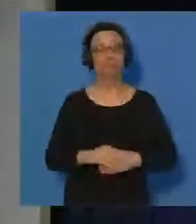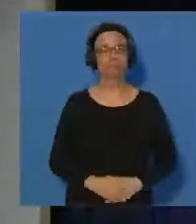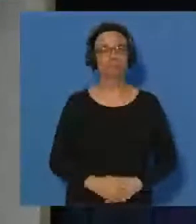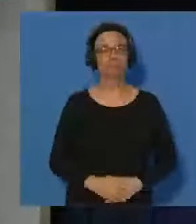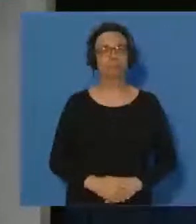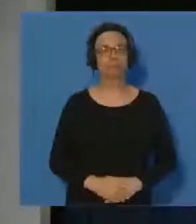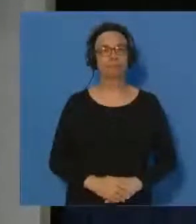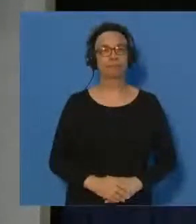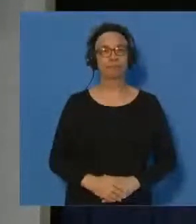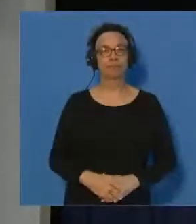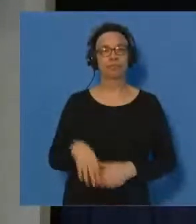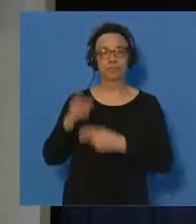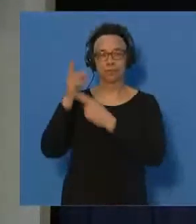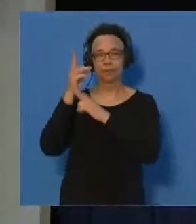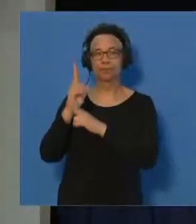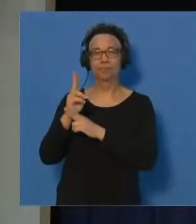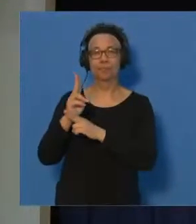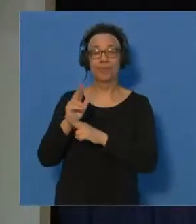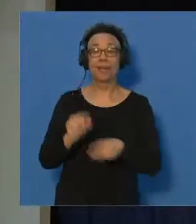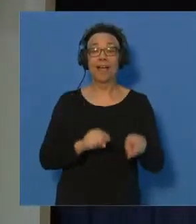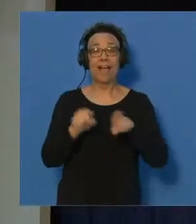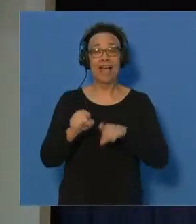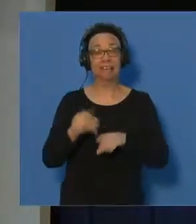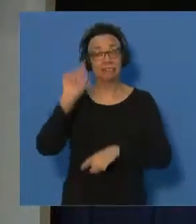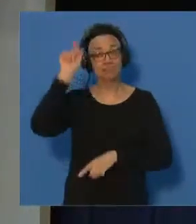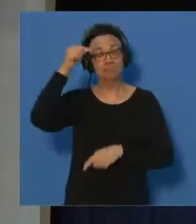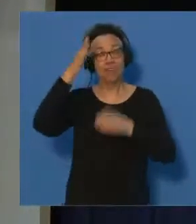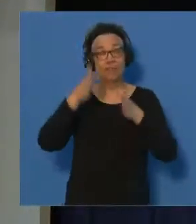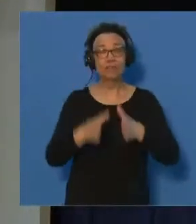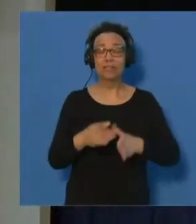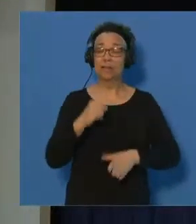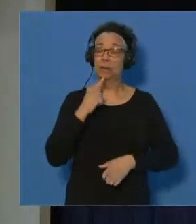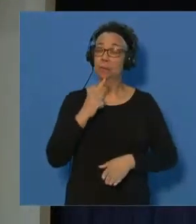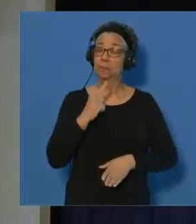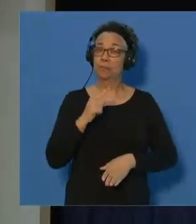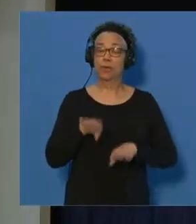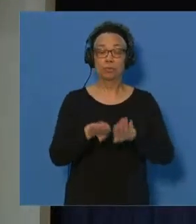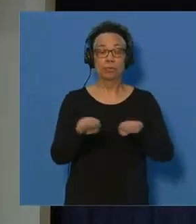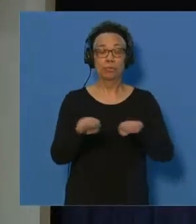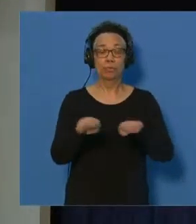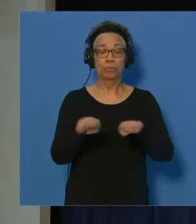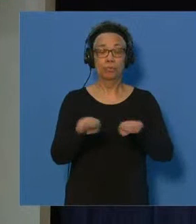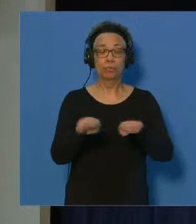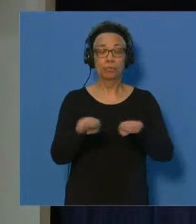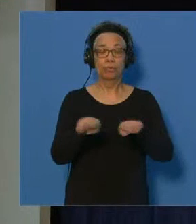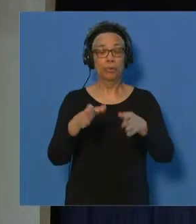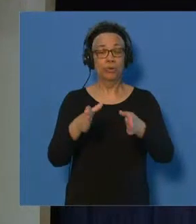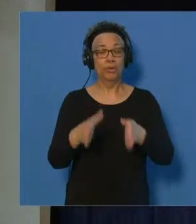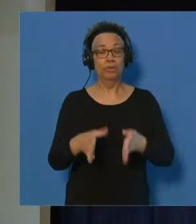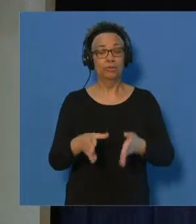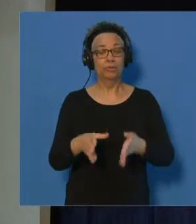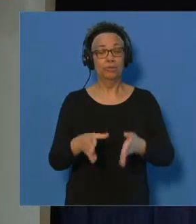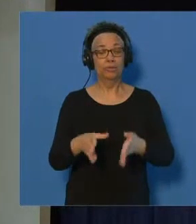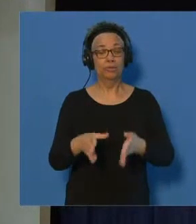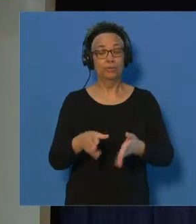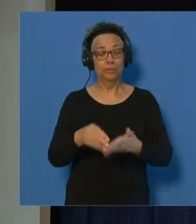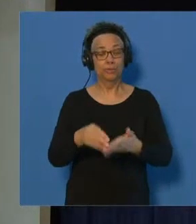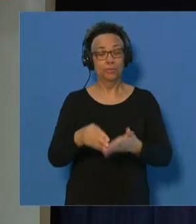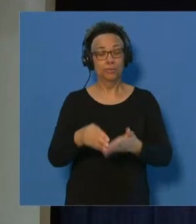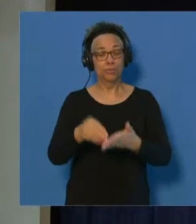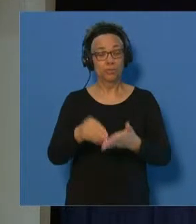As the governor mentioned, Bermudian students and Bermudians ordinarily resident in Bermuda